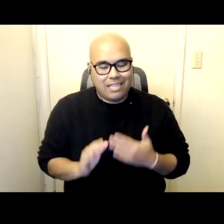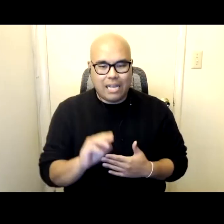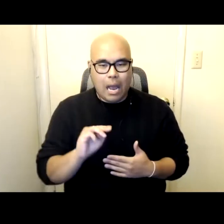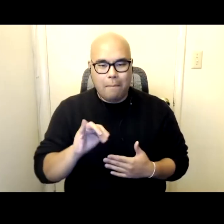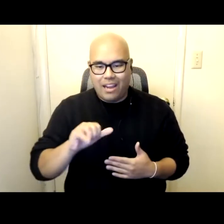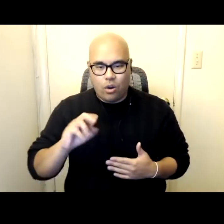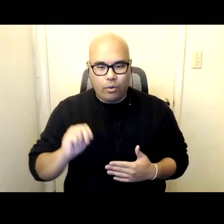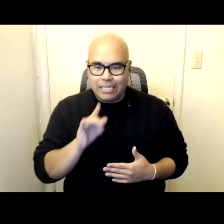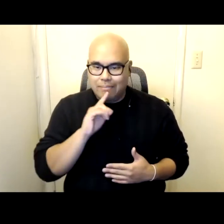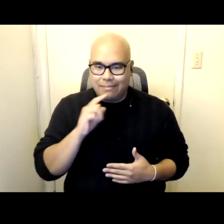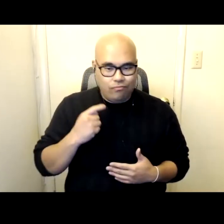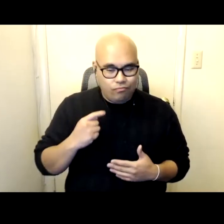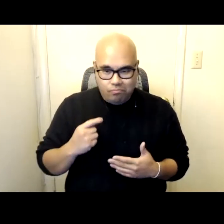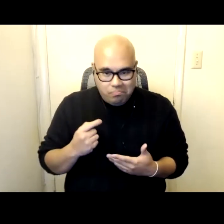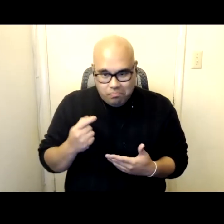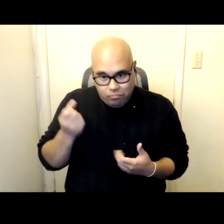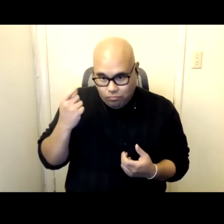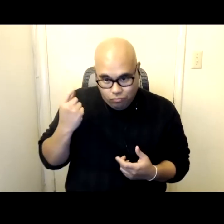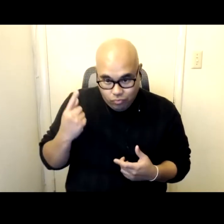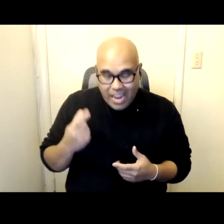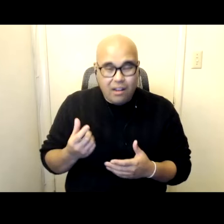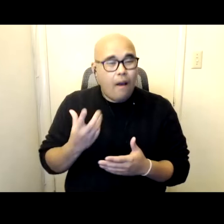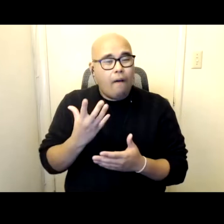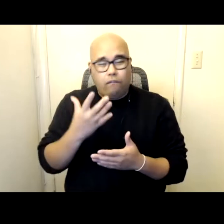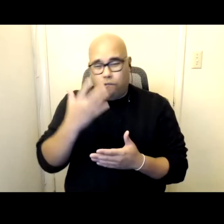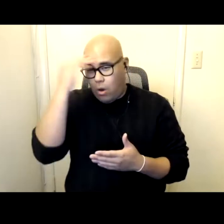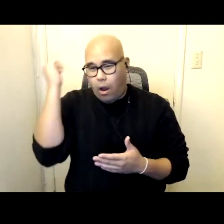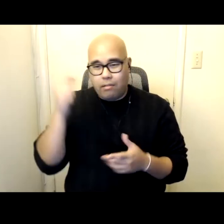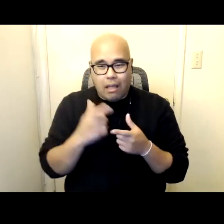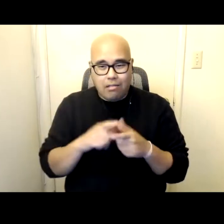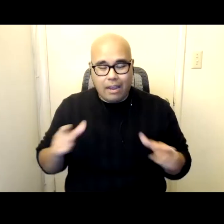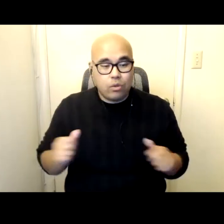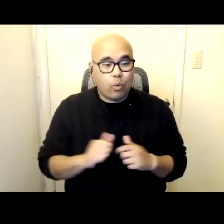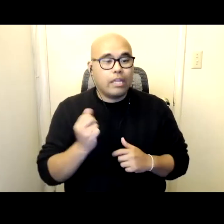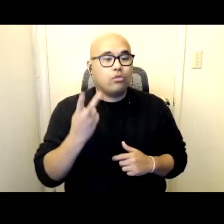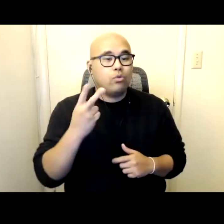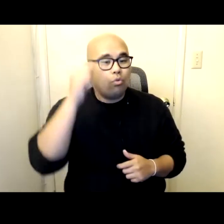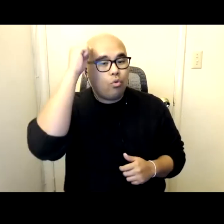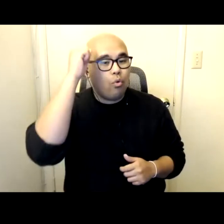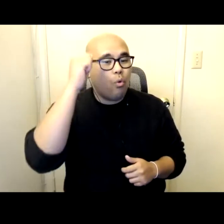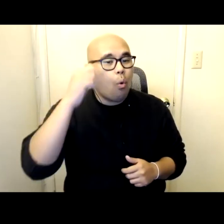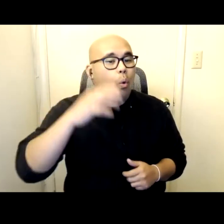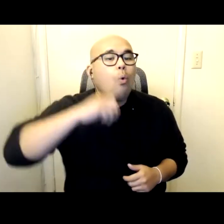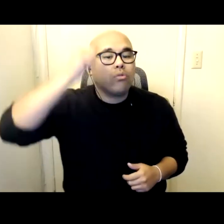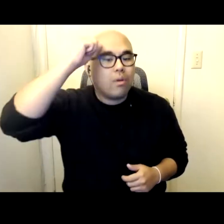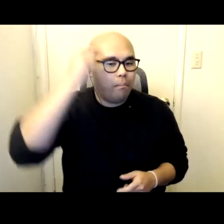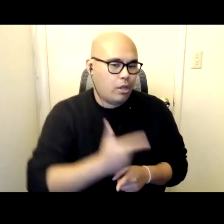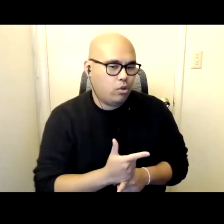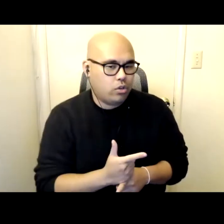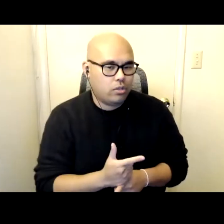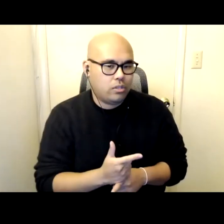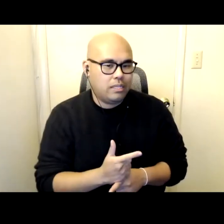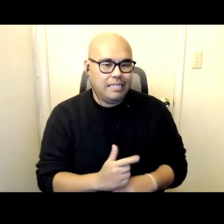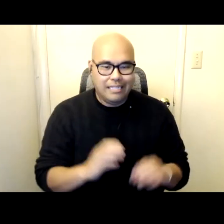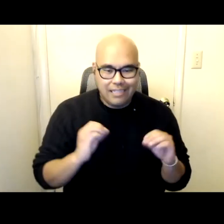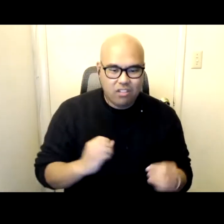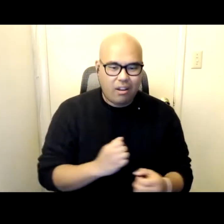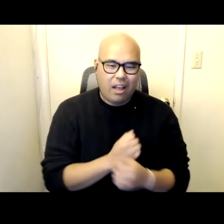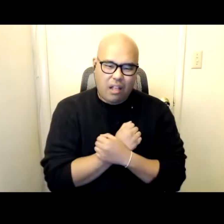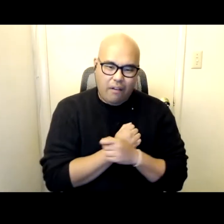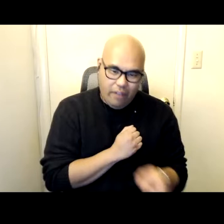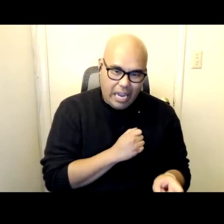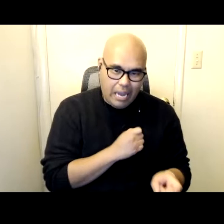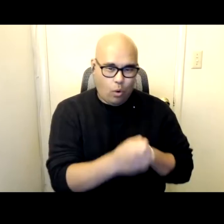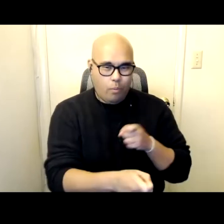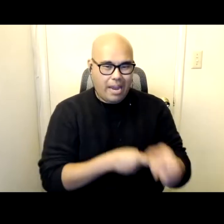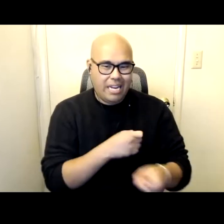the language as a toddler, with two older brothers teaching, loving, and tormenting him